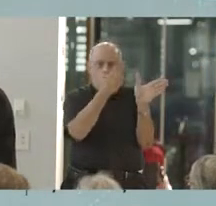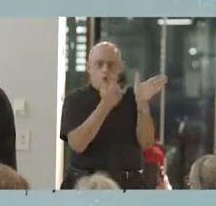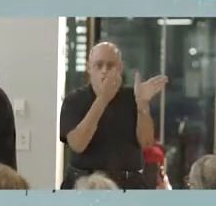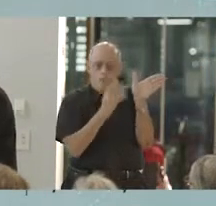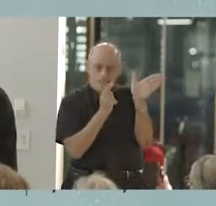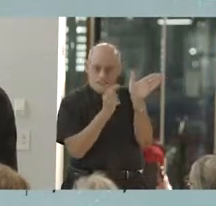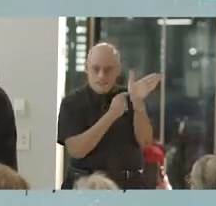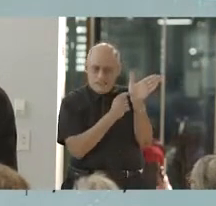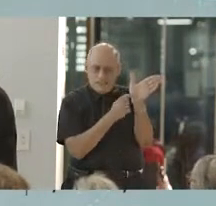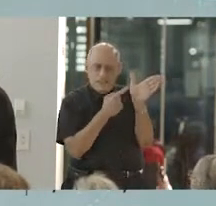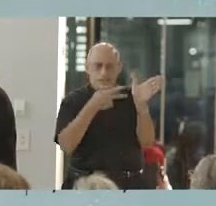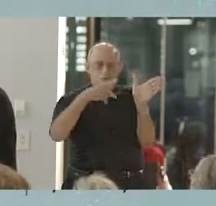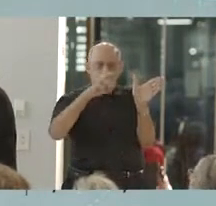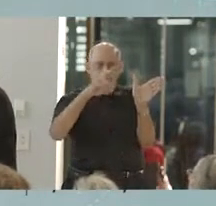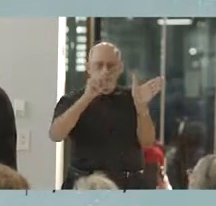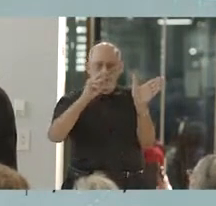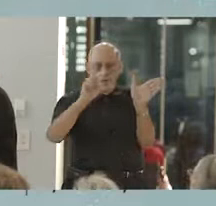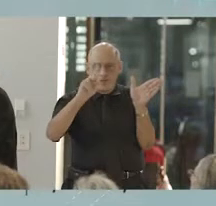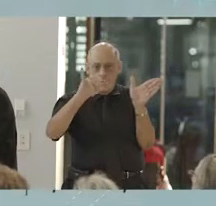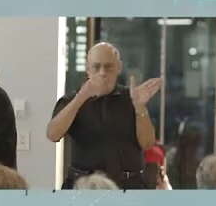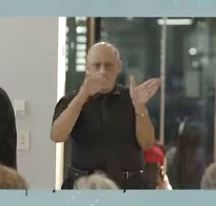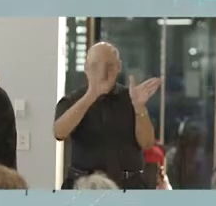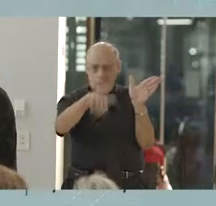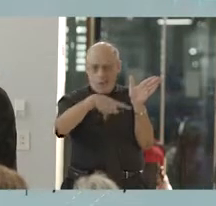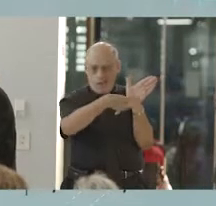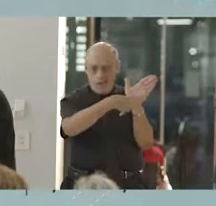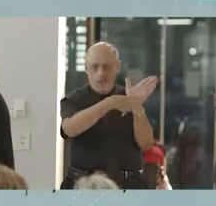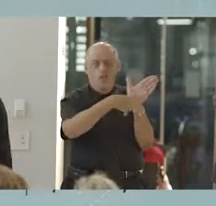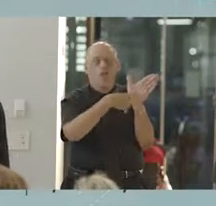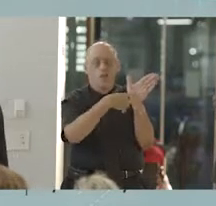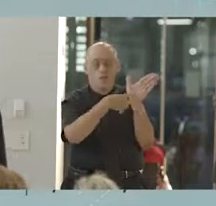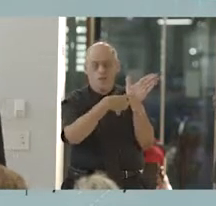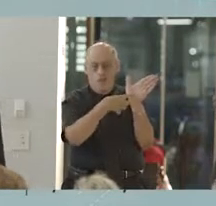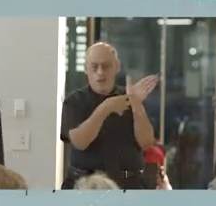the promontory here, as well as the two